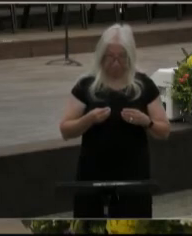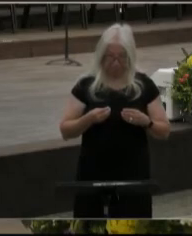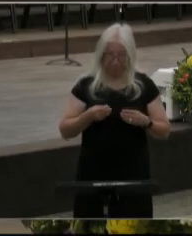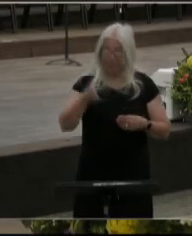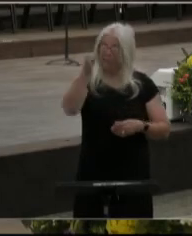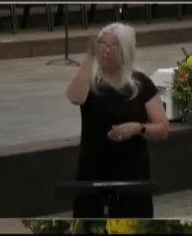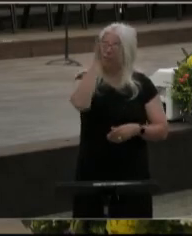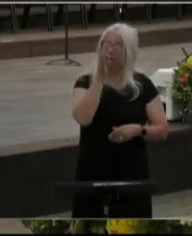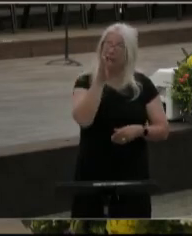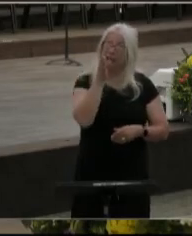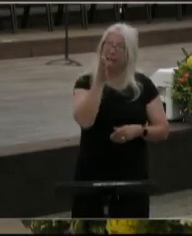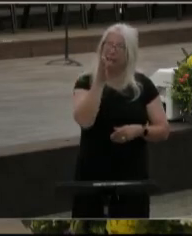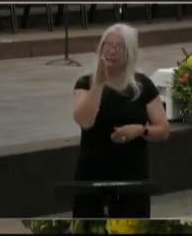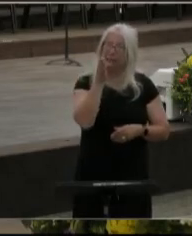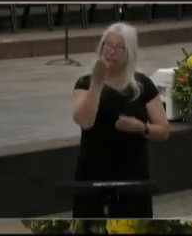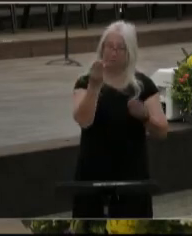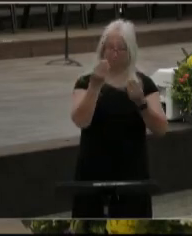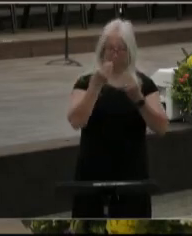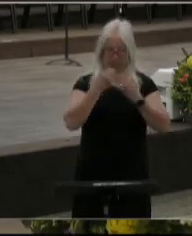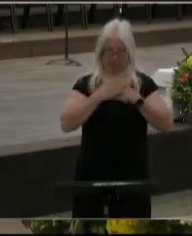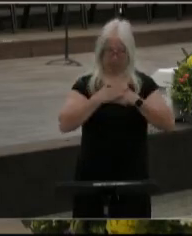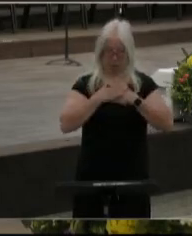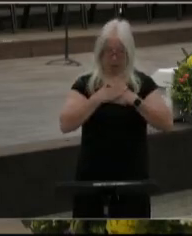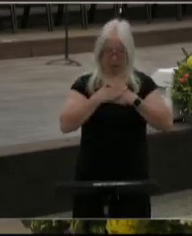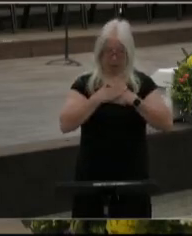And God has bestowed upon me